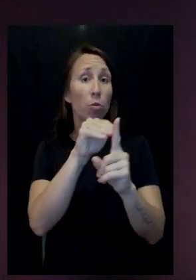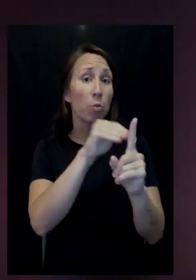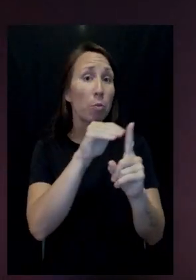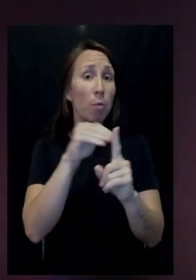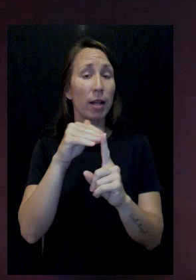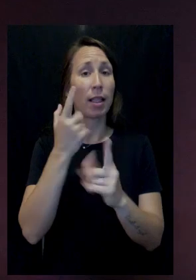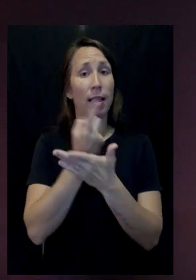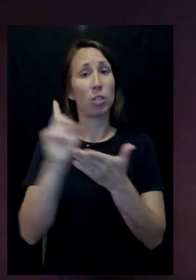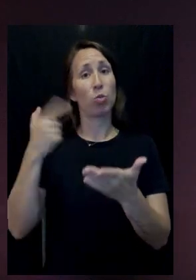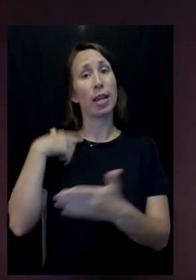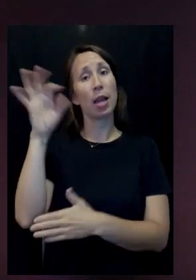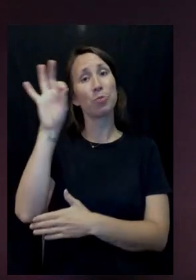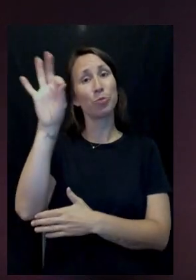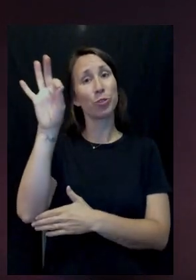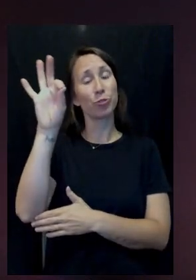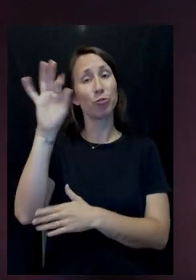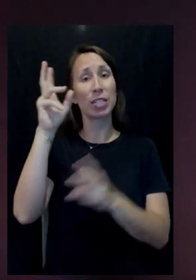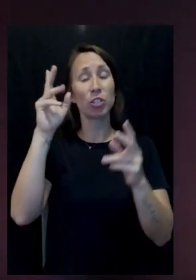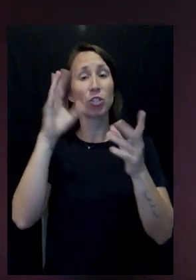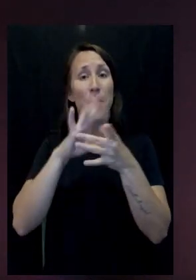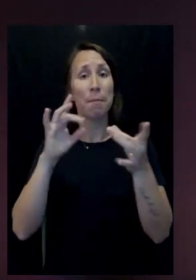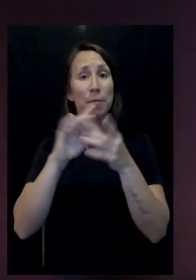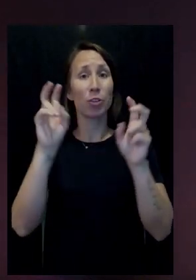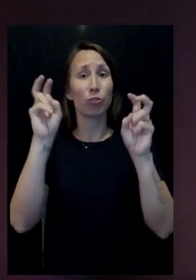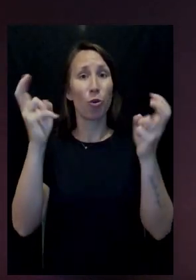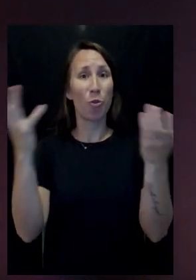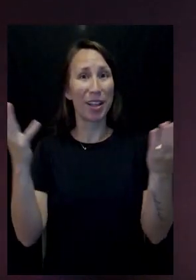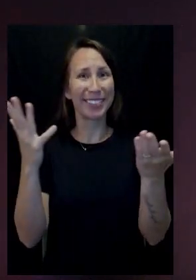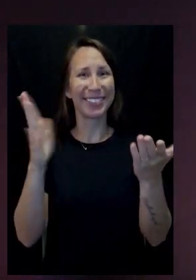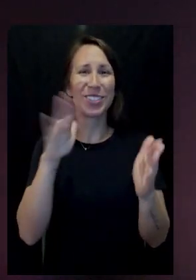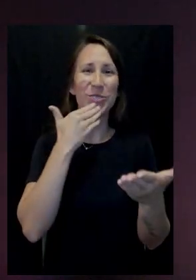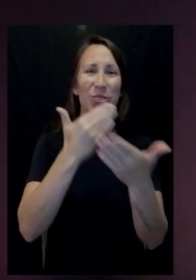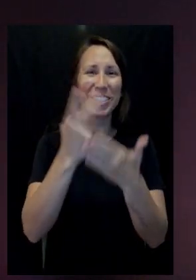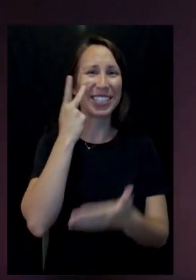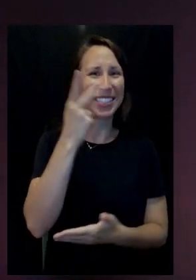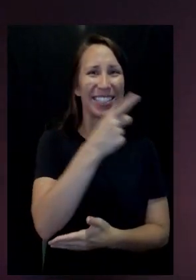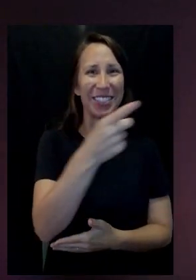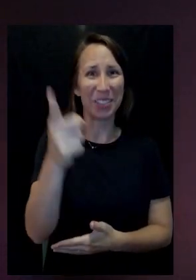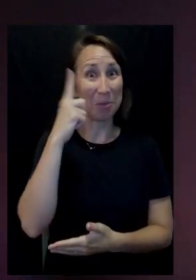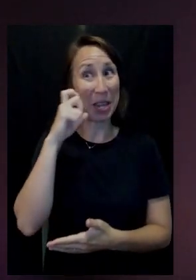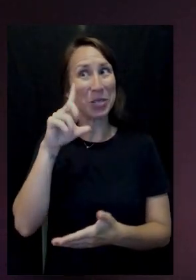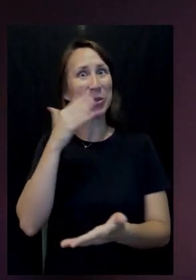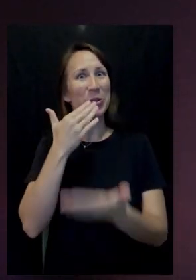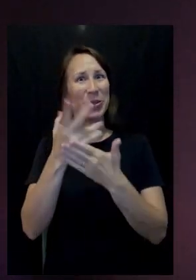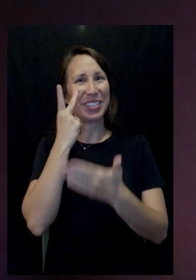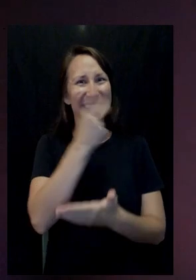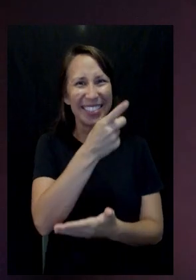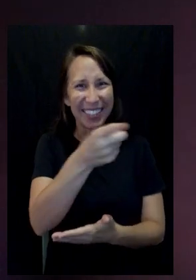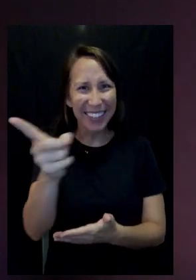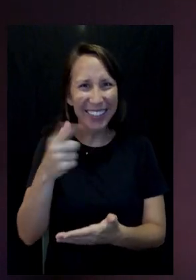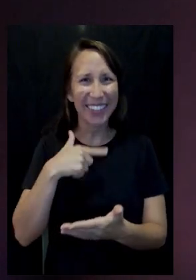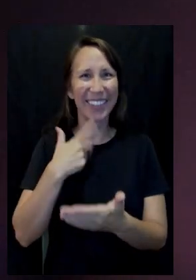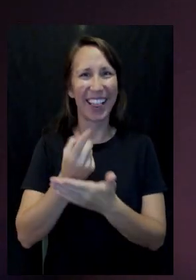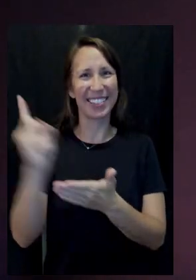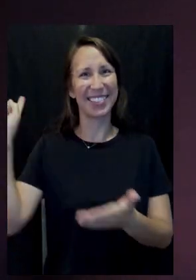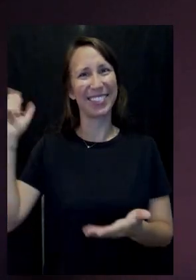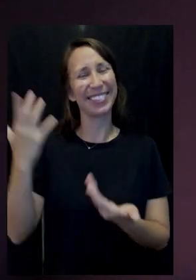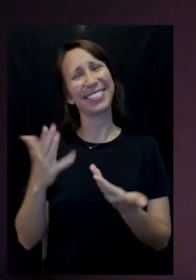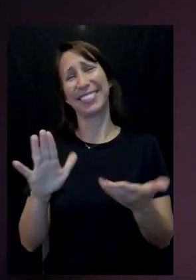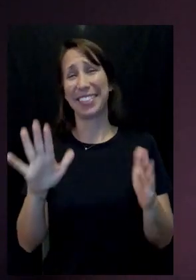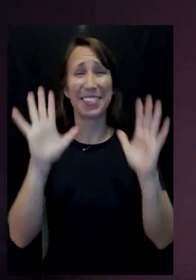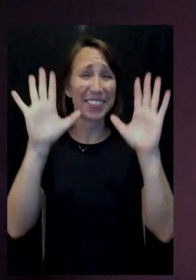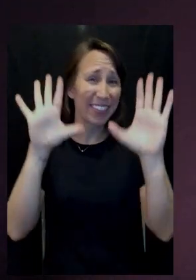preached a message called It's Good to See You, because it was good to see you last week. And it was just great to see